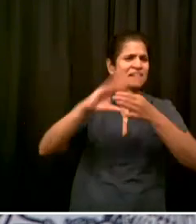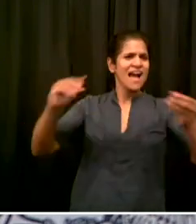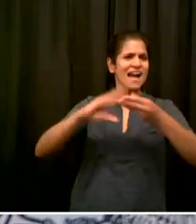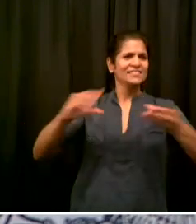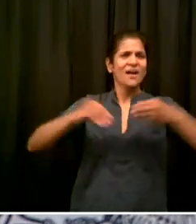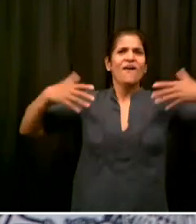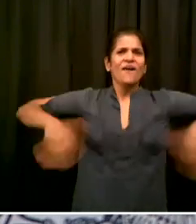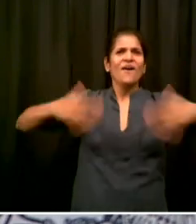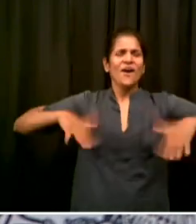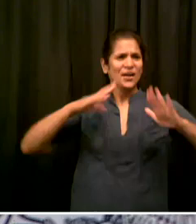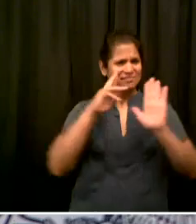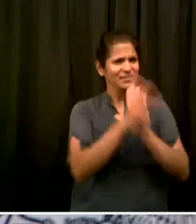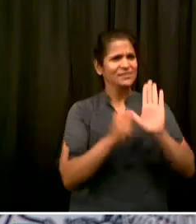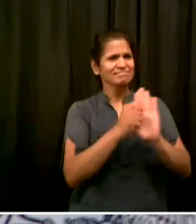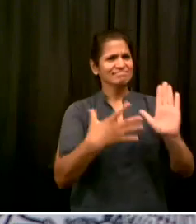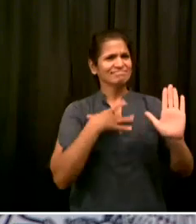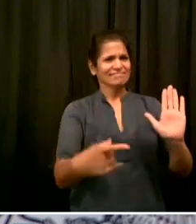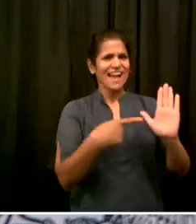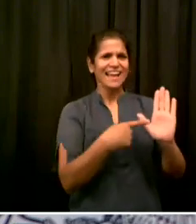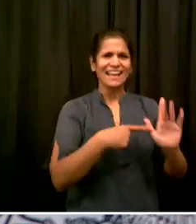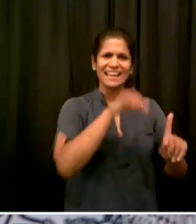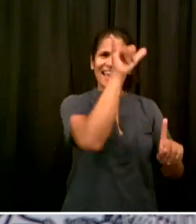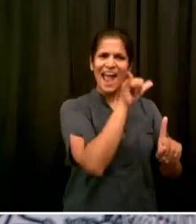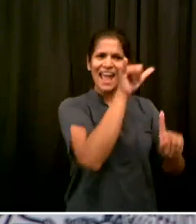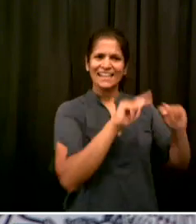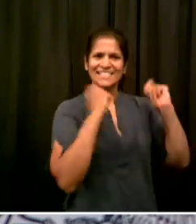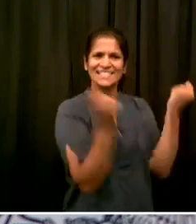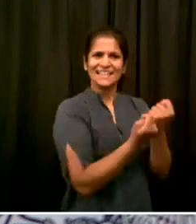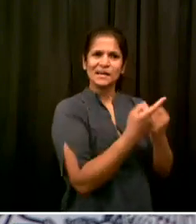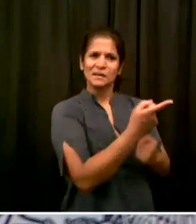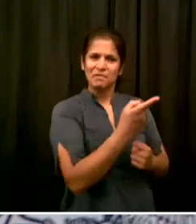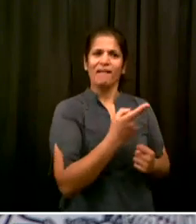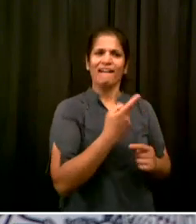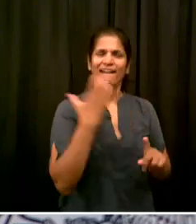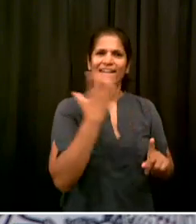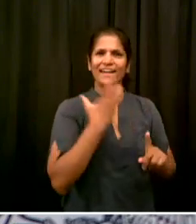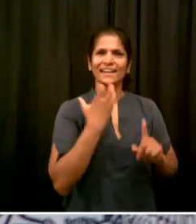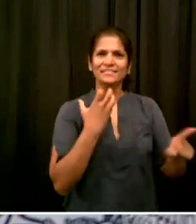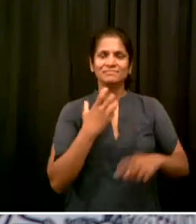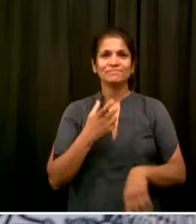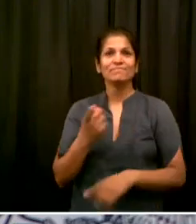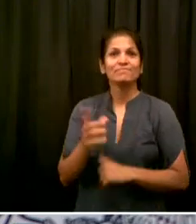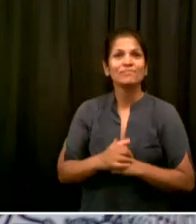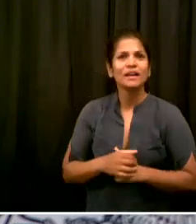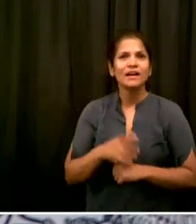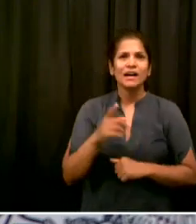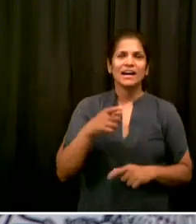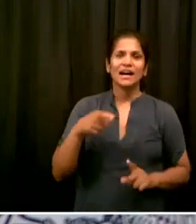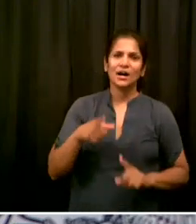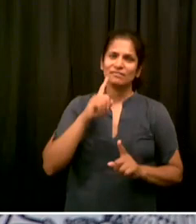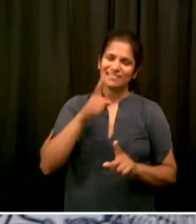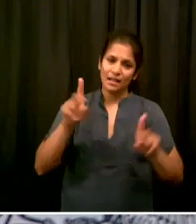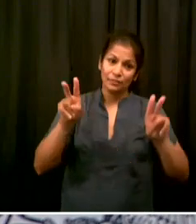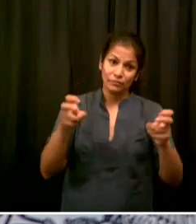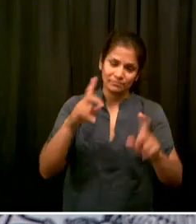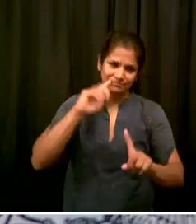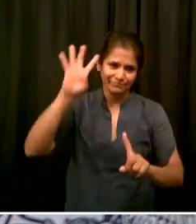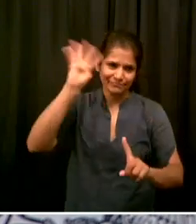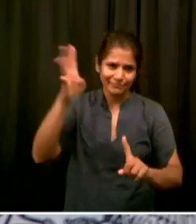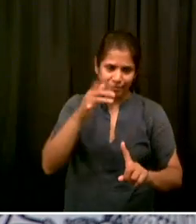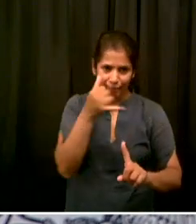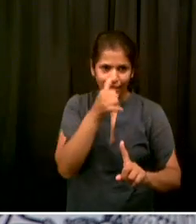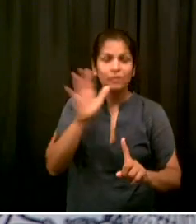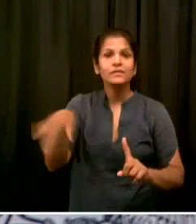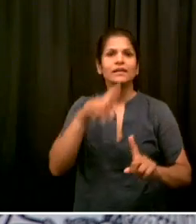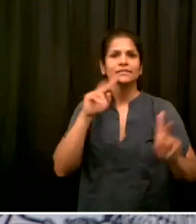I have a line here that's written for me. It's one of the cheesiest lines you've heard in a long time. But together, it says here, now